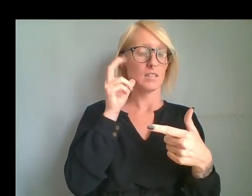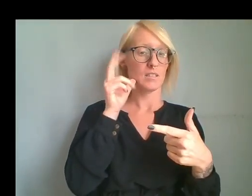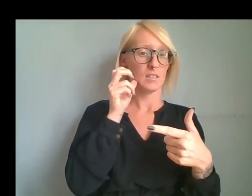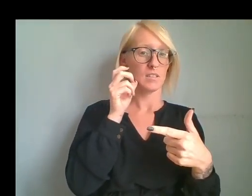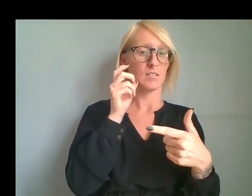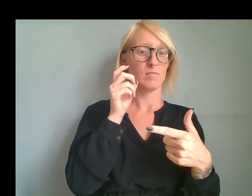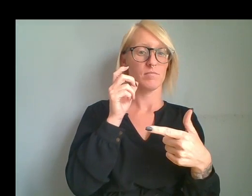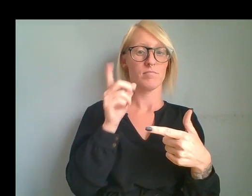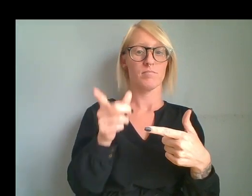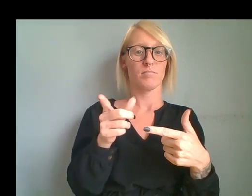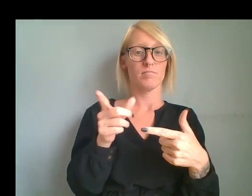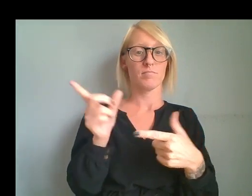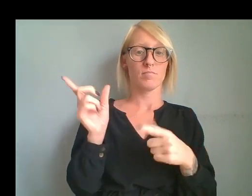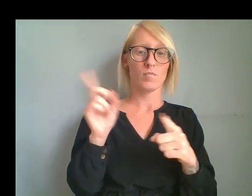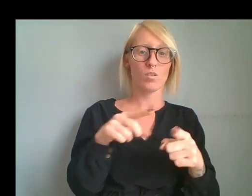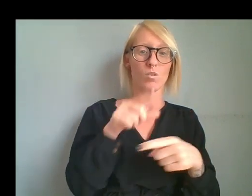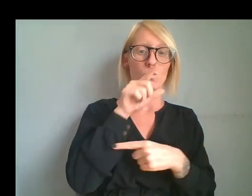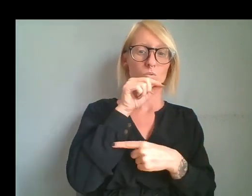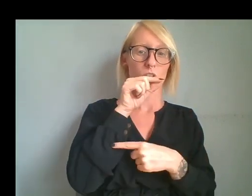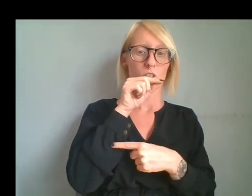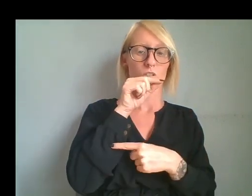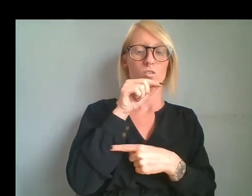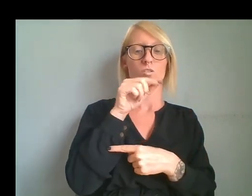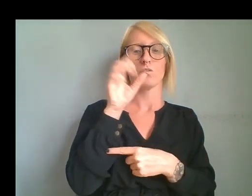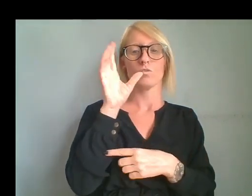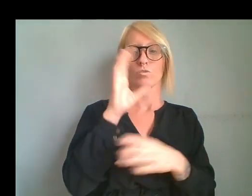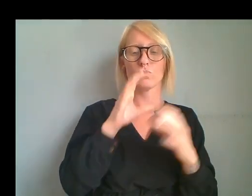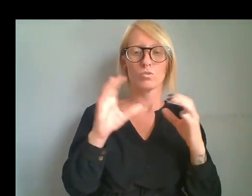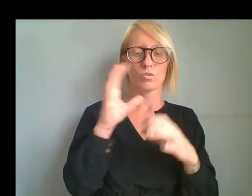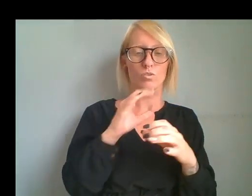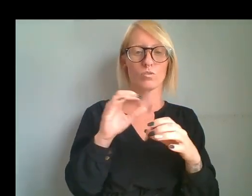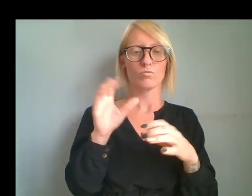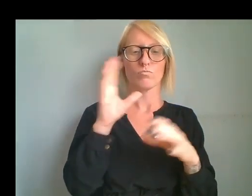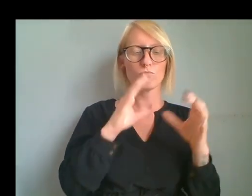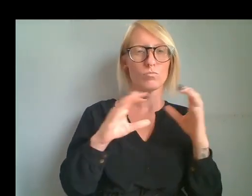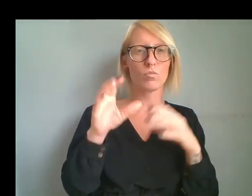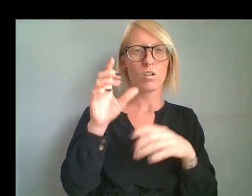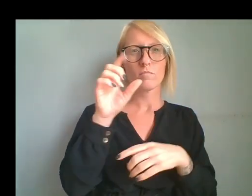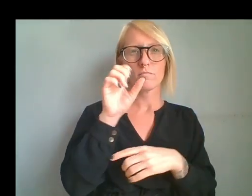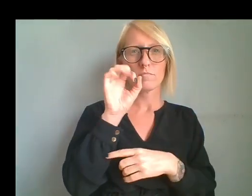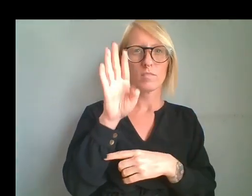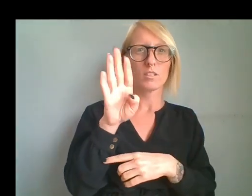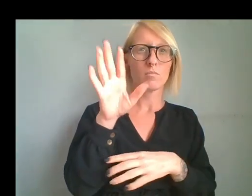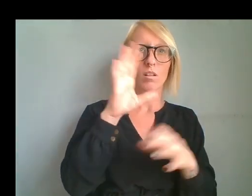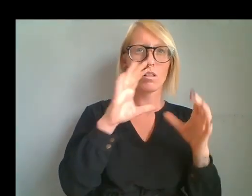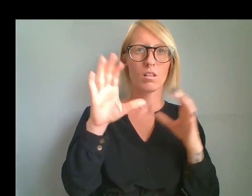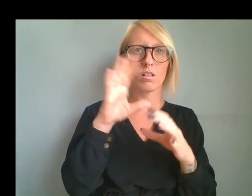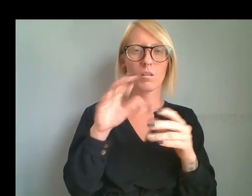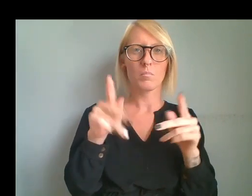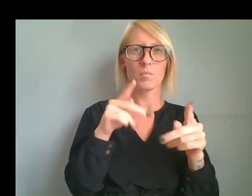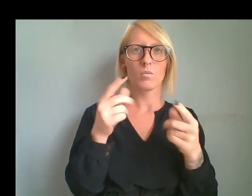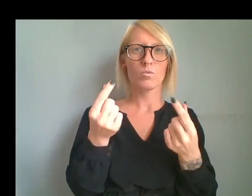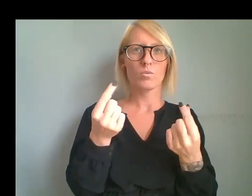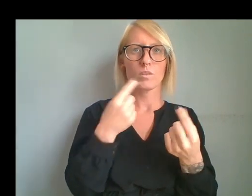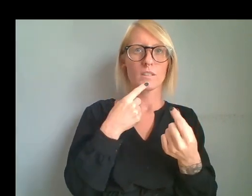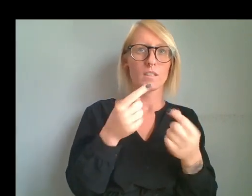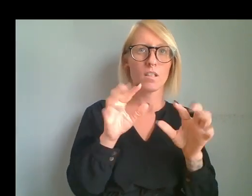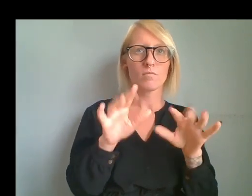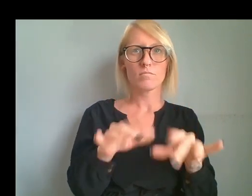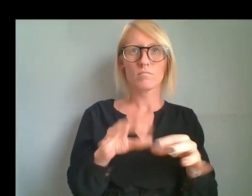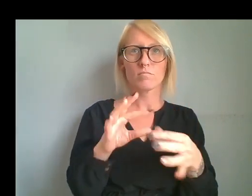mentioned earlier, you go to Blogger, look at other blogs, just poke around Facebook, see what people are doing. So that's what I mean by